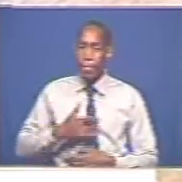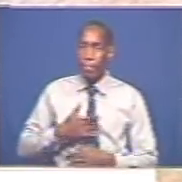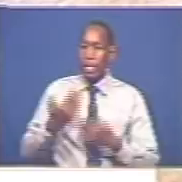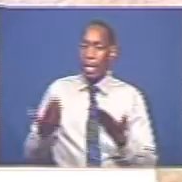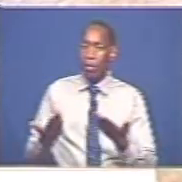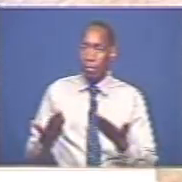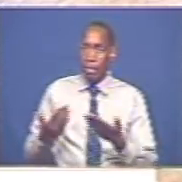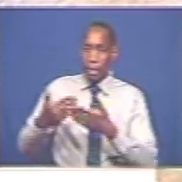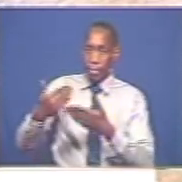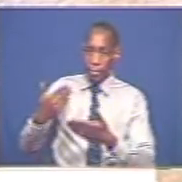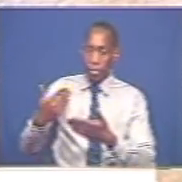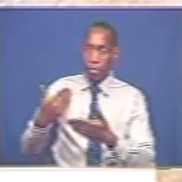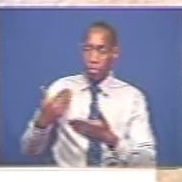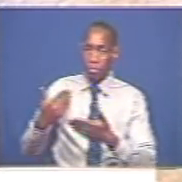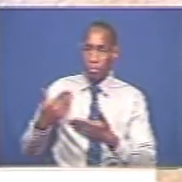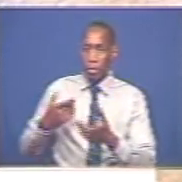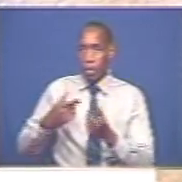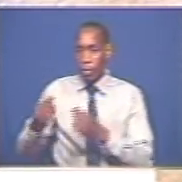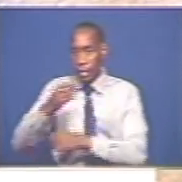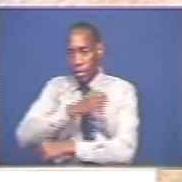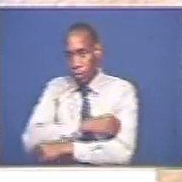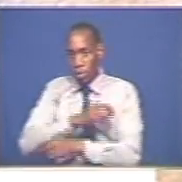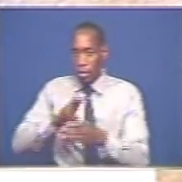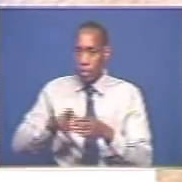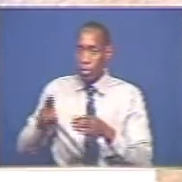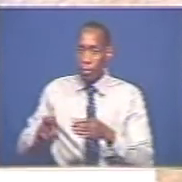because at that time I was in and out of school so often,